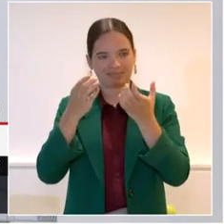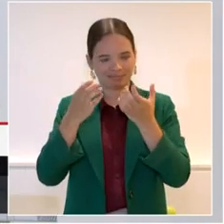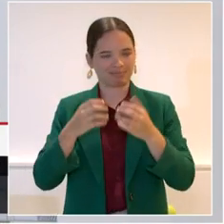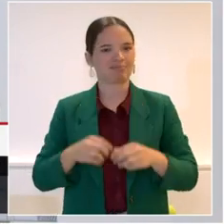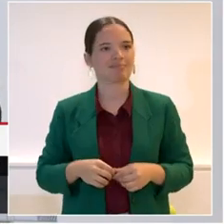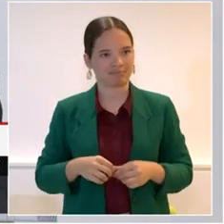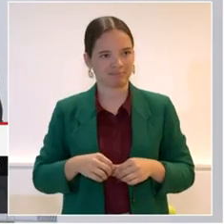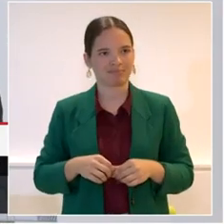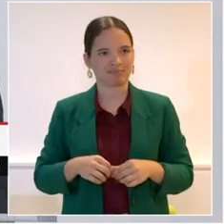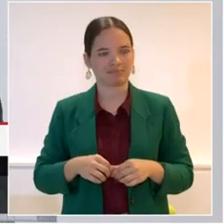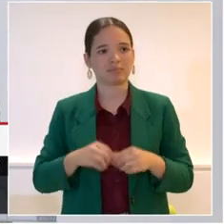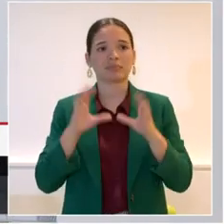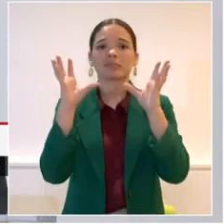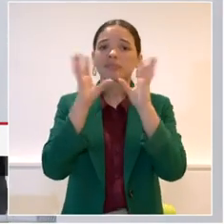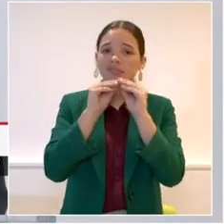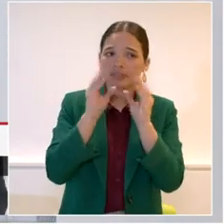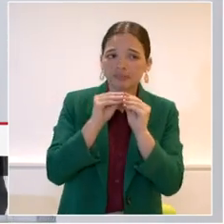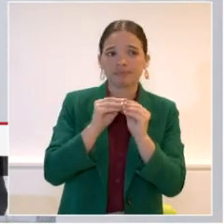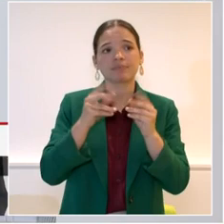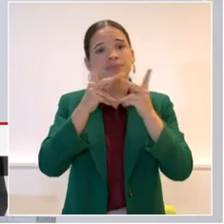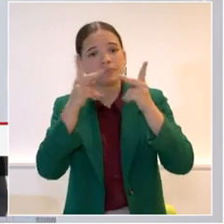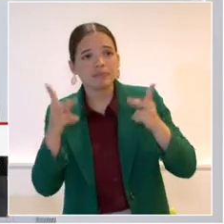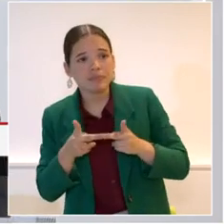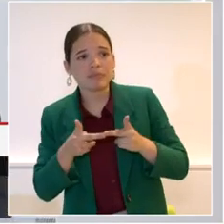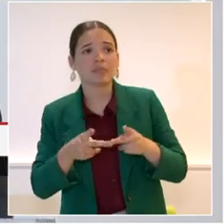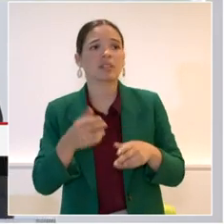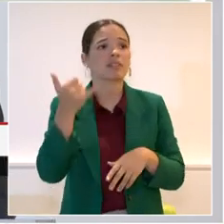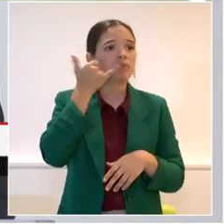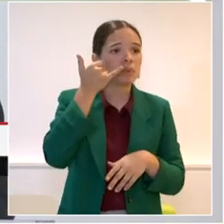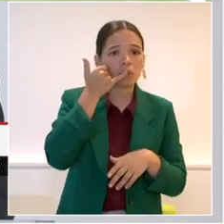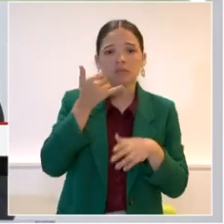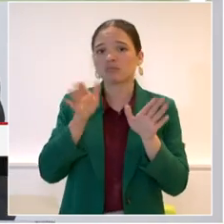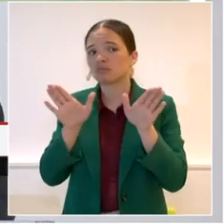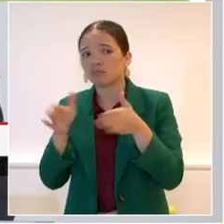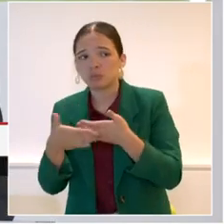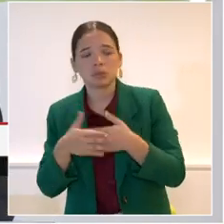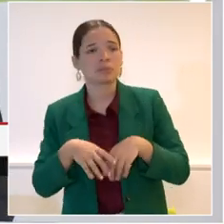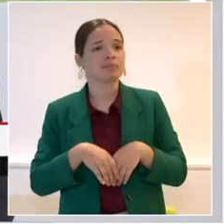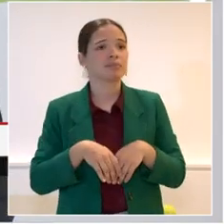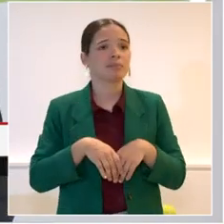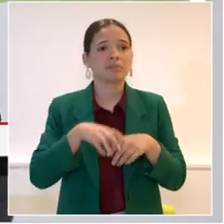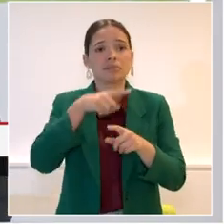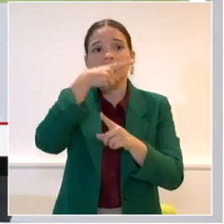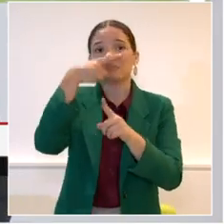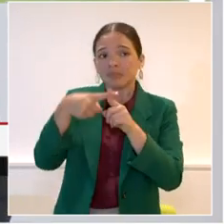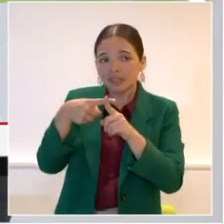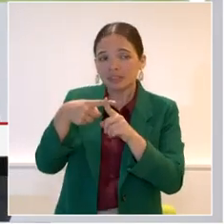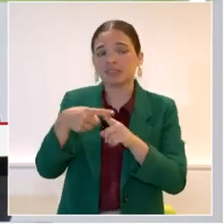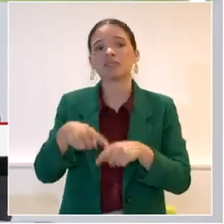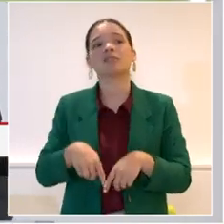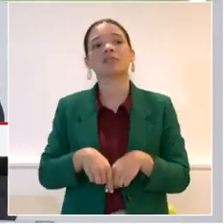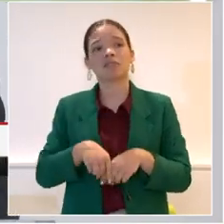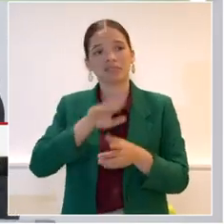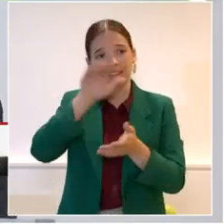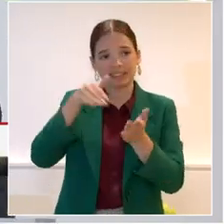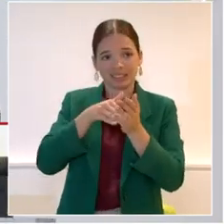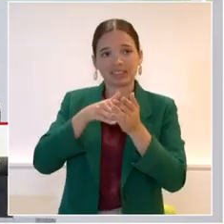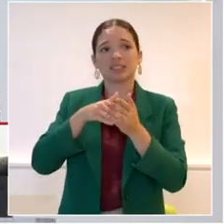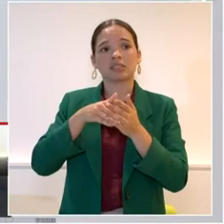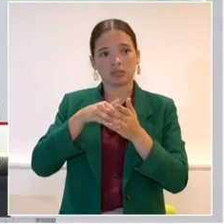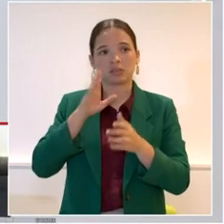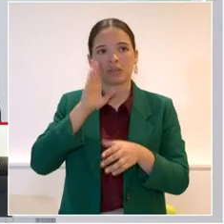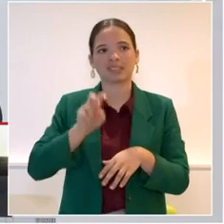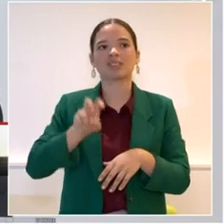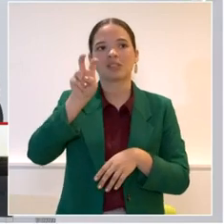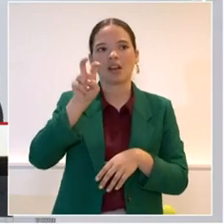meeting spaces, and additional phone rooms. And to top it off, a new central monumental staircase that you'll see improves